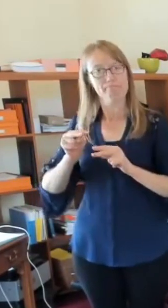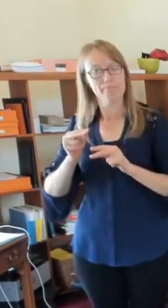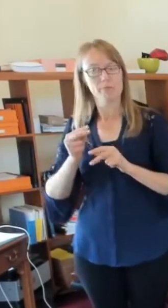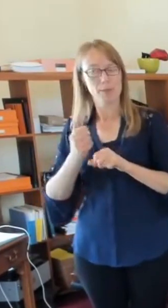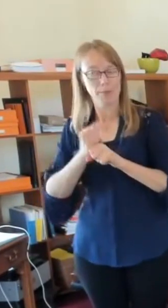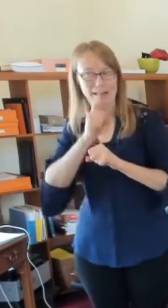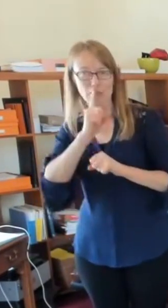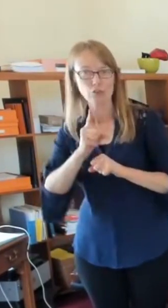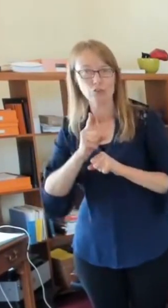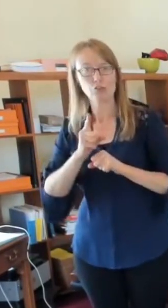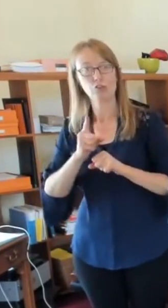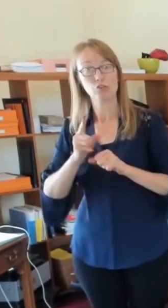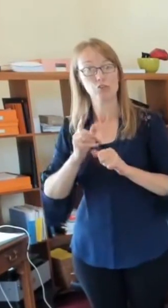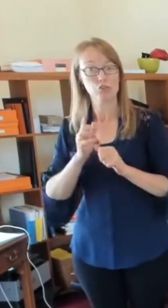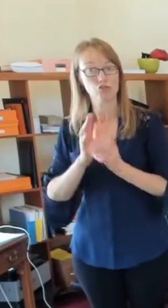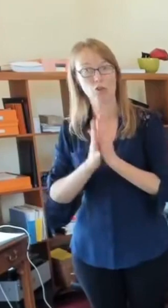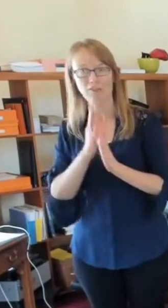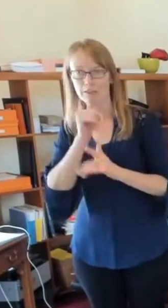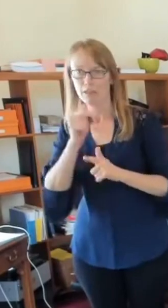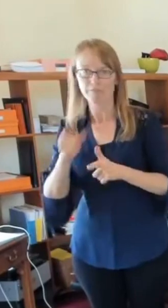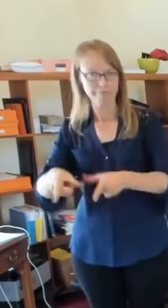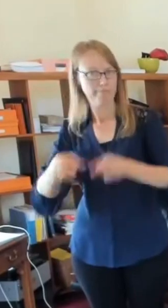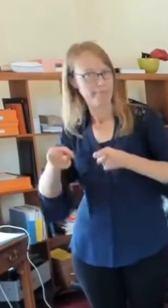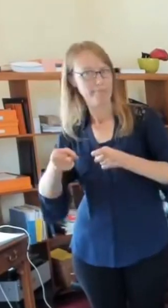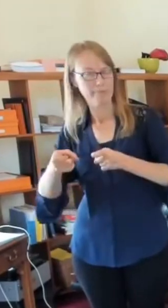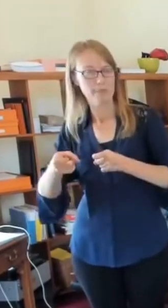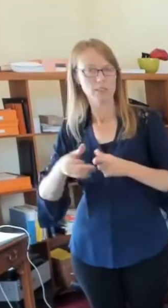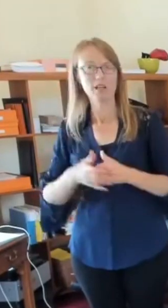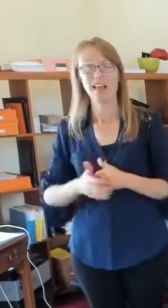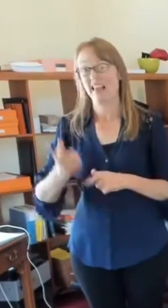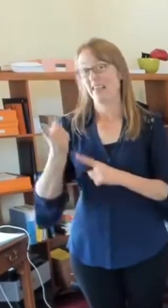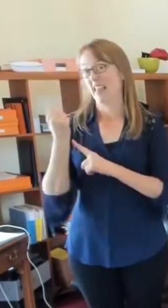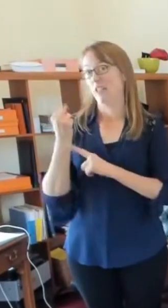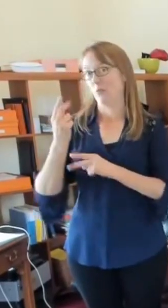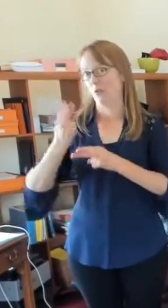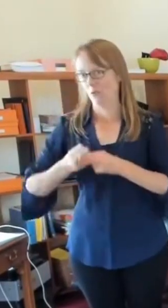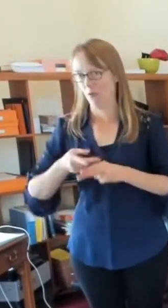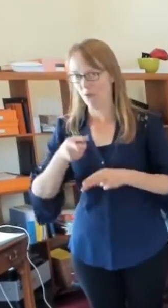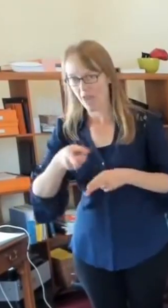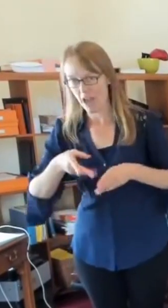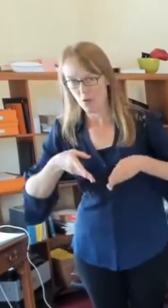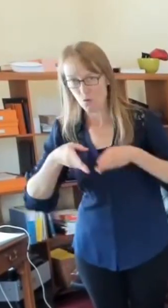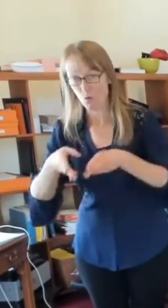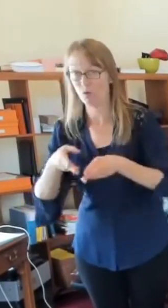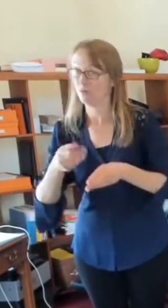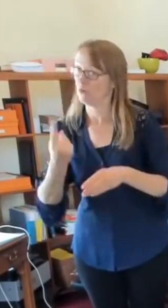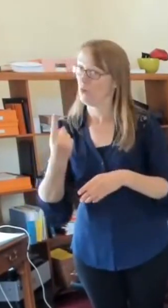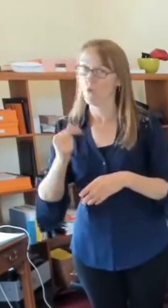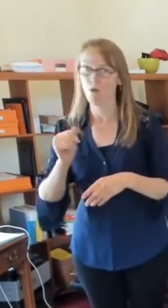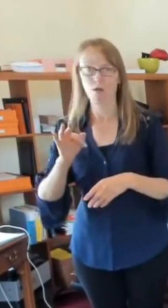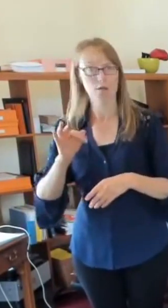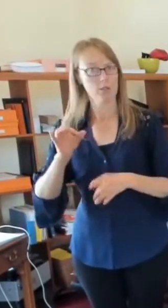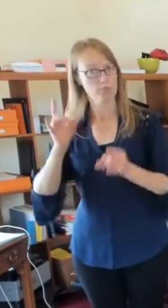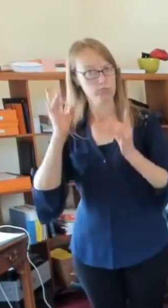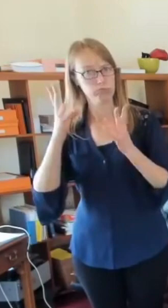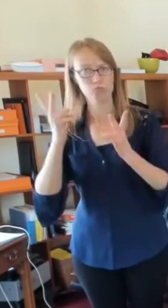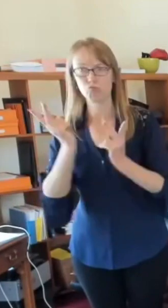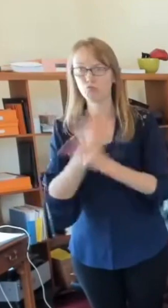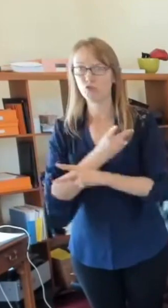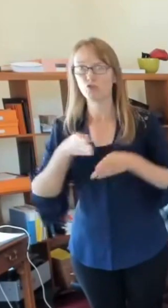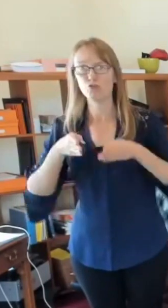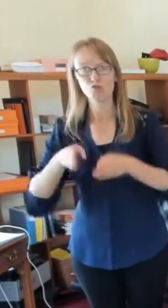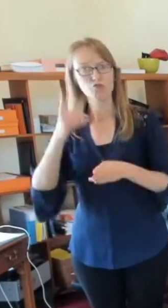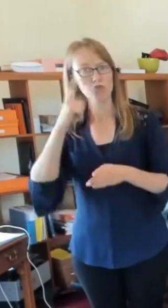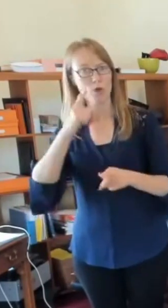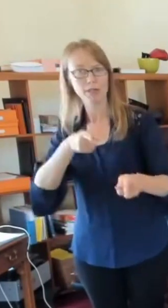year we named it one of the worst streets for speeding and for accidents.